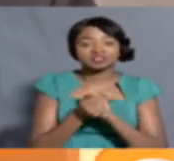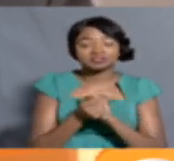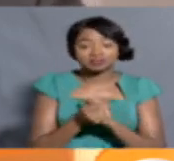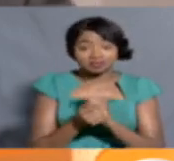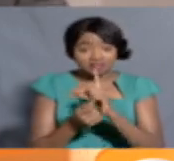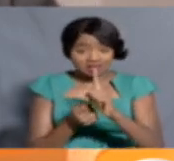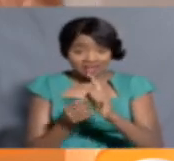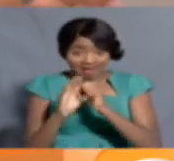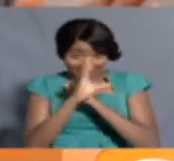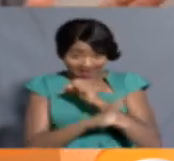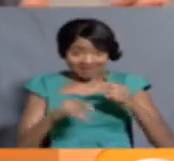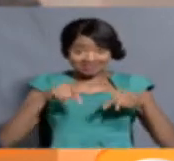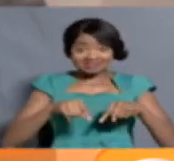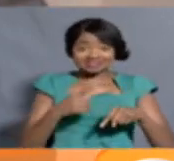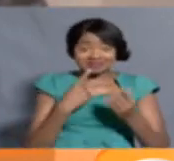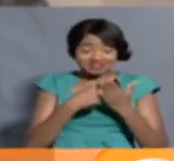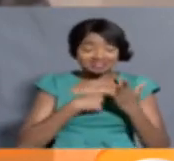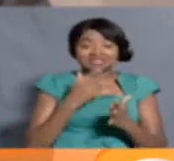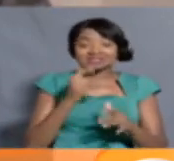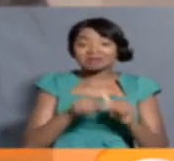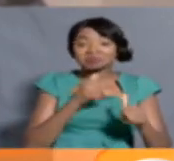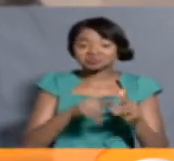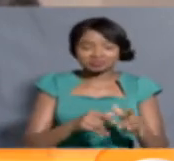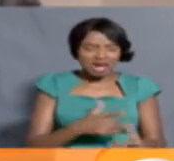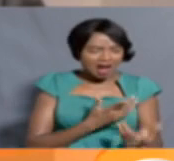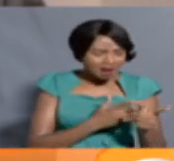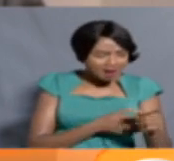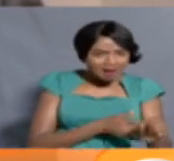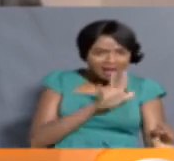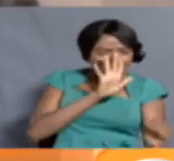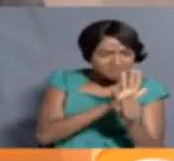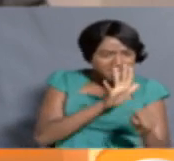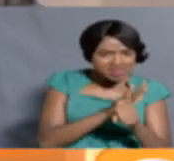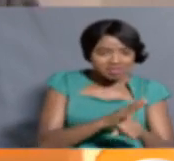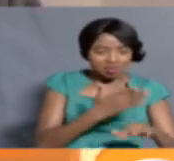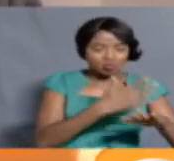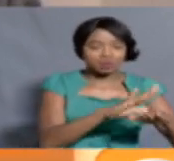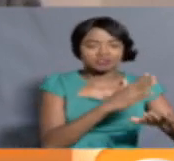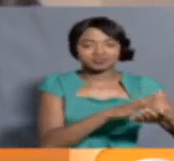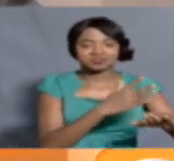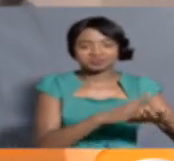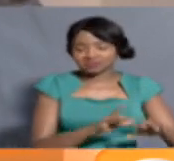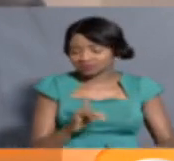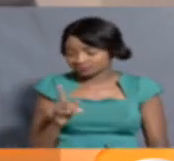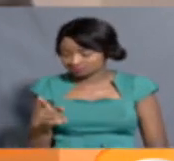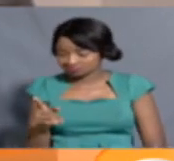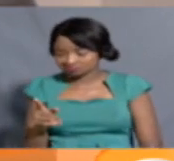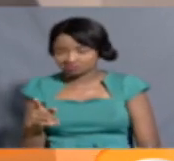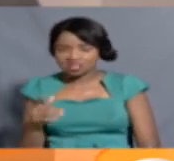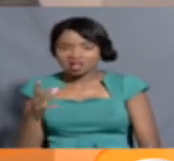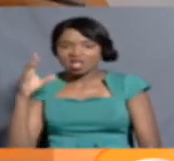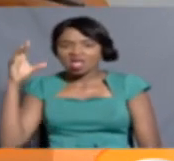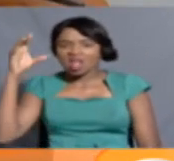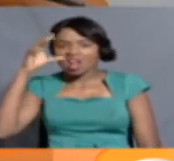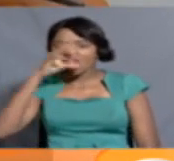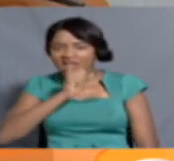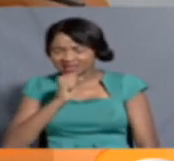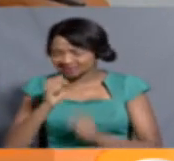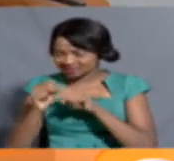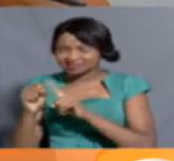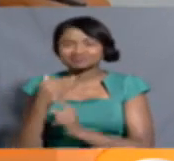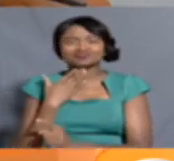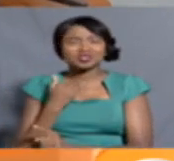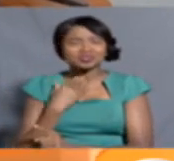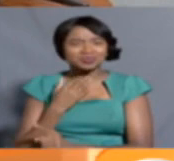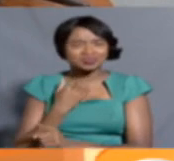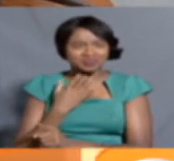hand, we are talking about plenty and wastage. But on the other hand, we're talking about lack and desperation. Talking about lack and desperation and plenty and